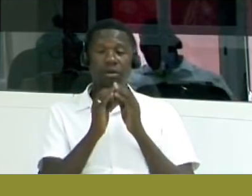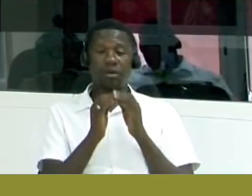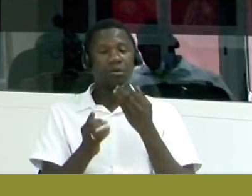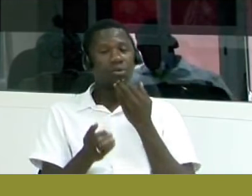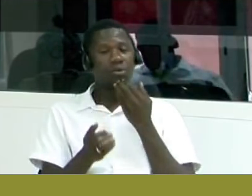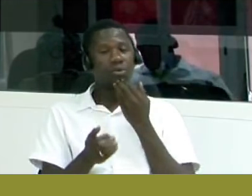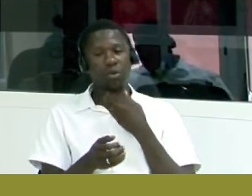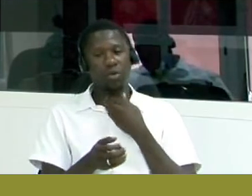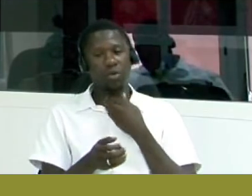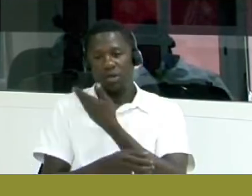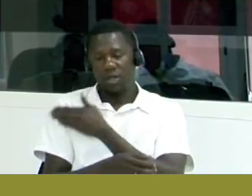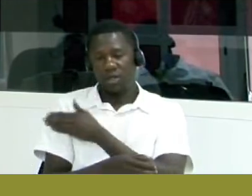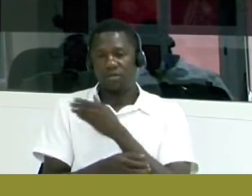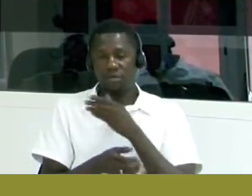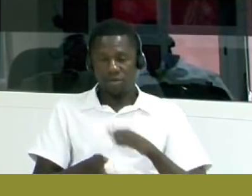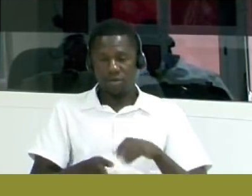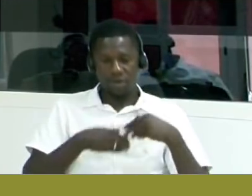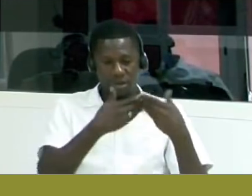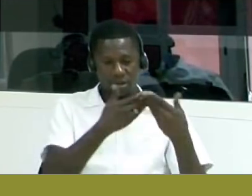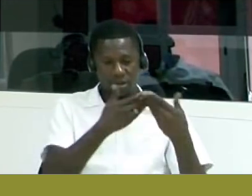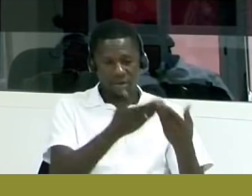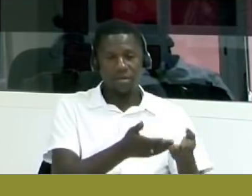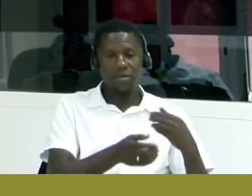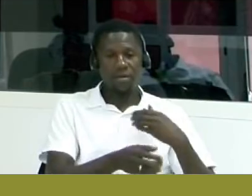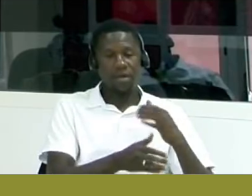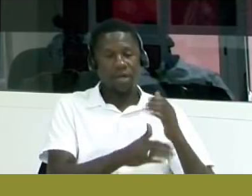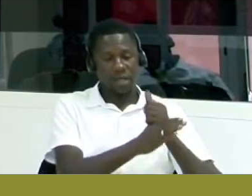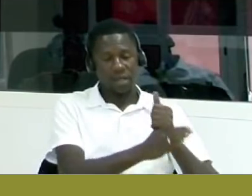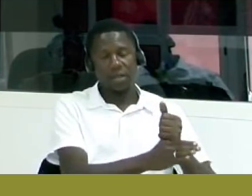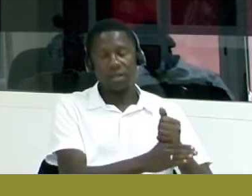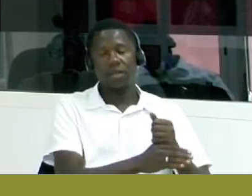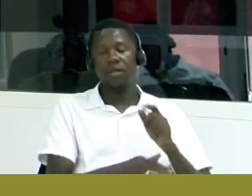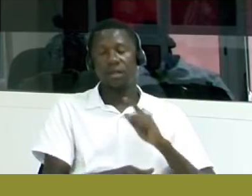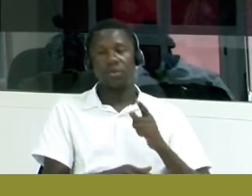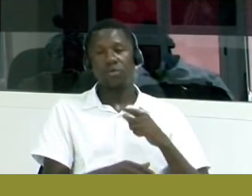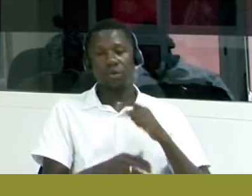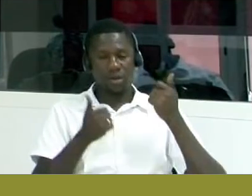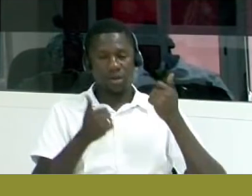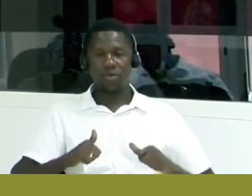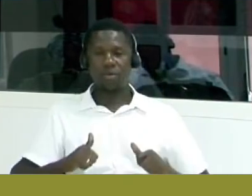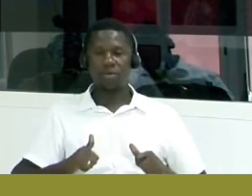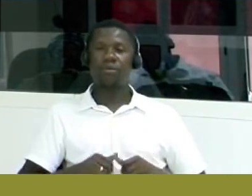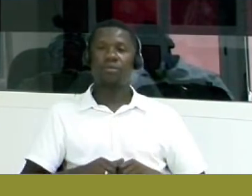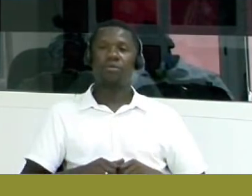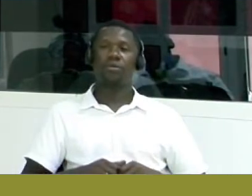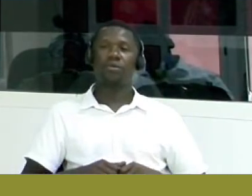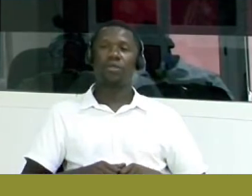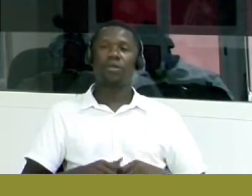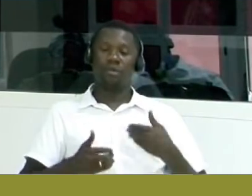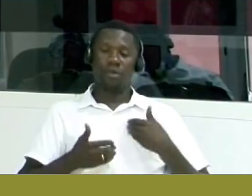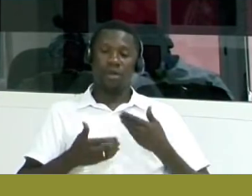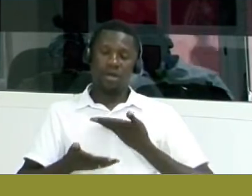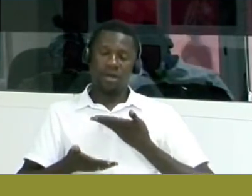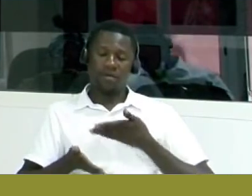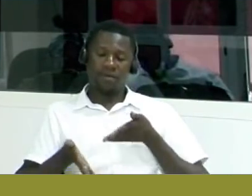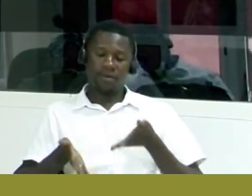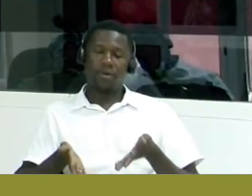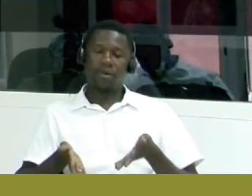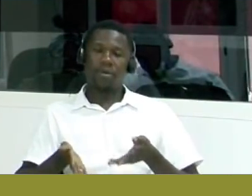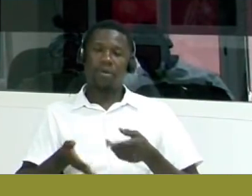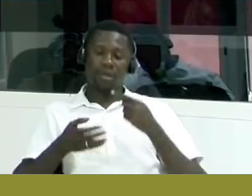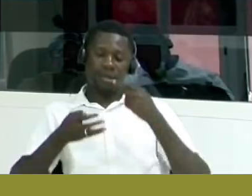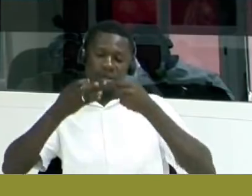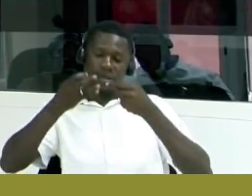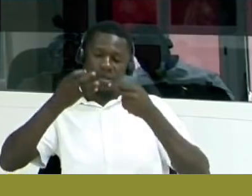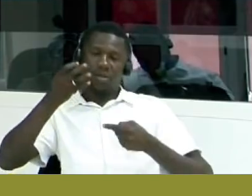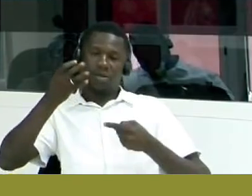handing them over to my deputy. That's what happened. I have here the list